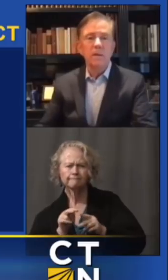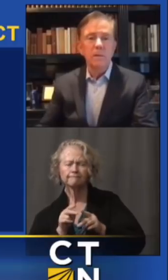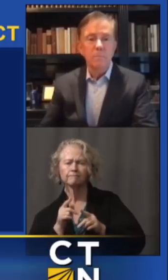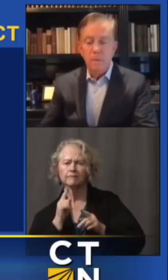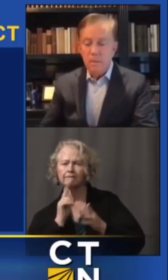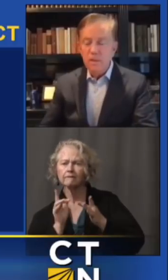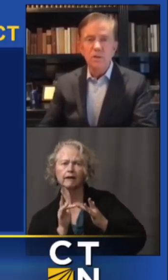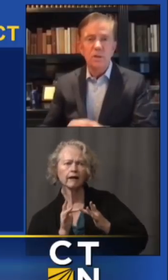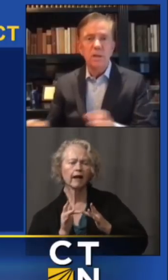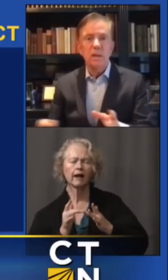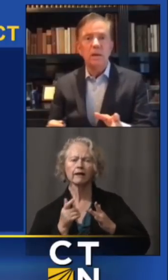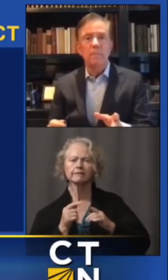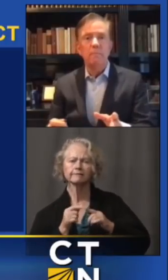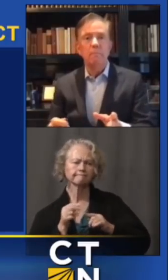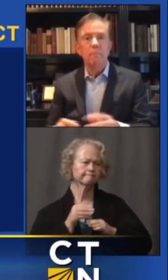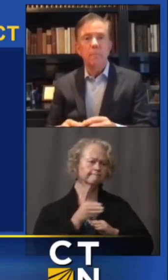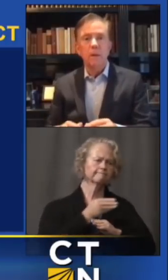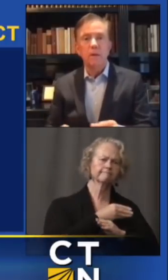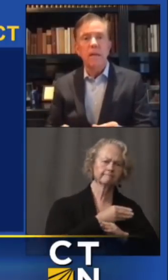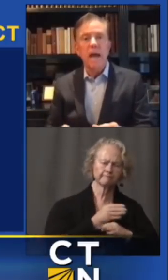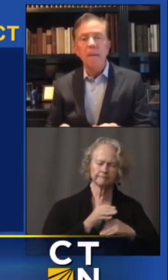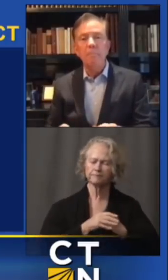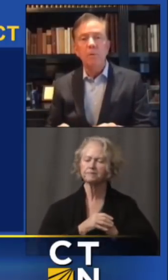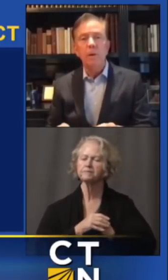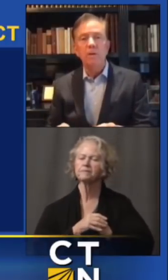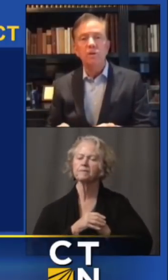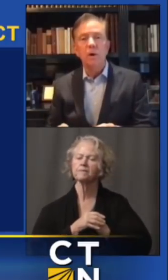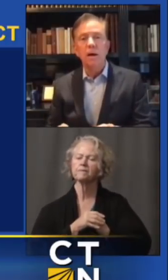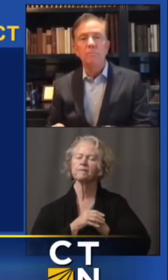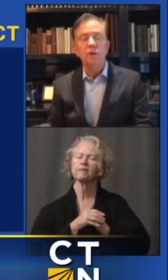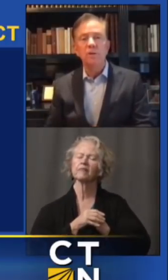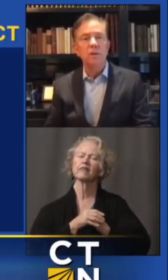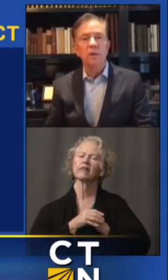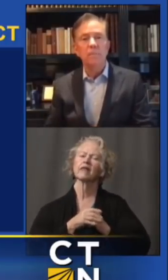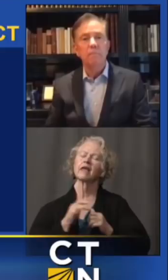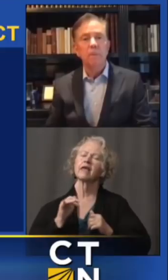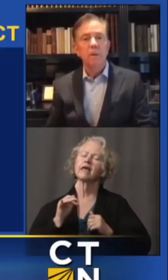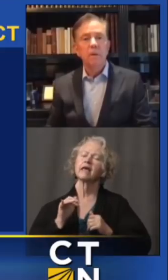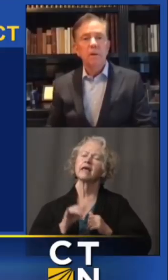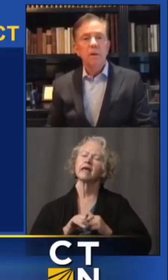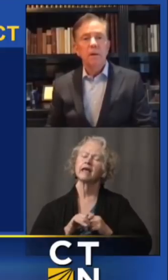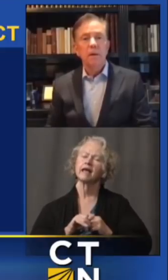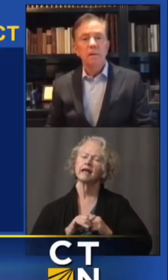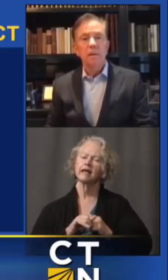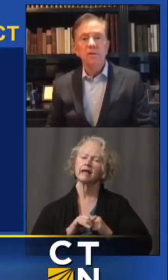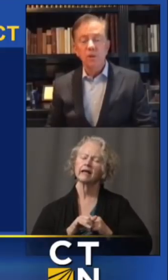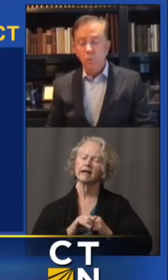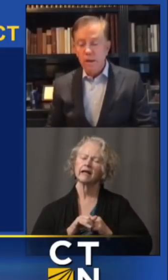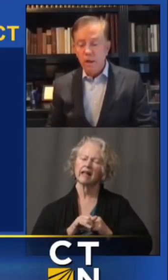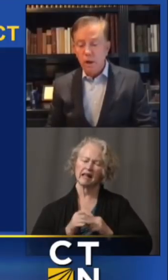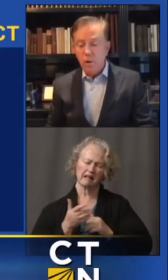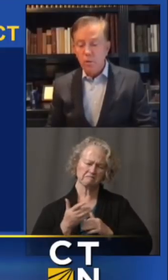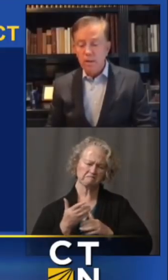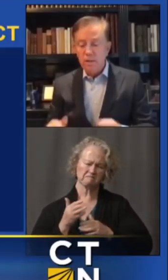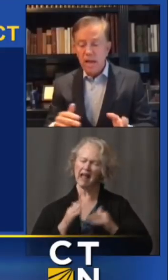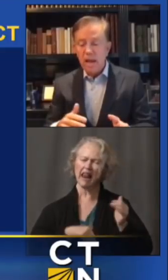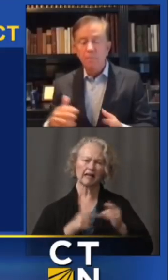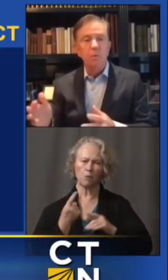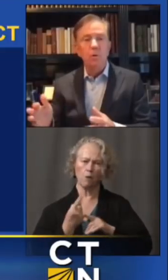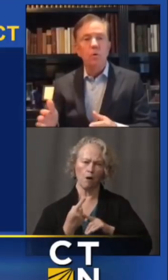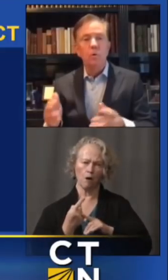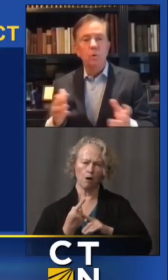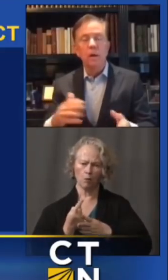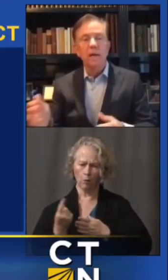And this is the app that we described just less than a week ago. It's the